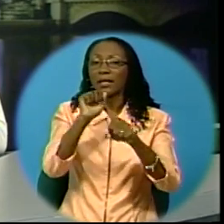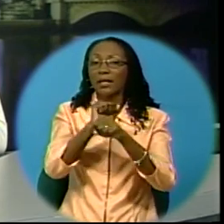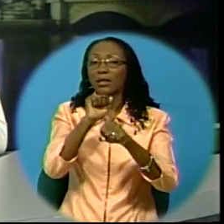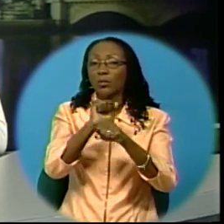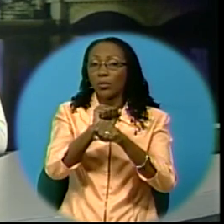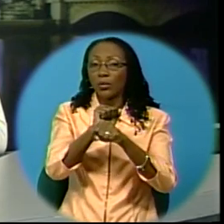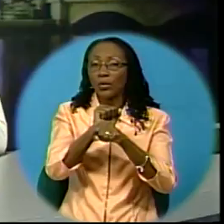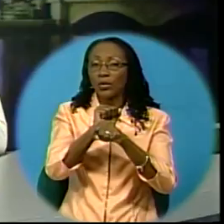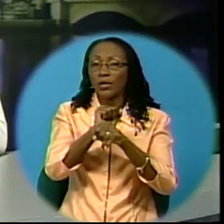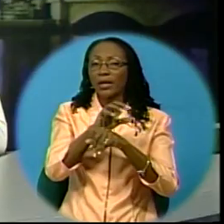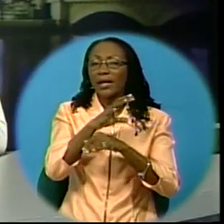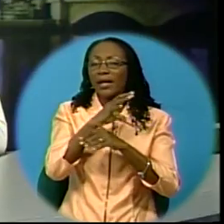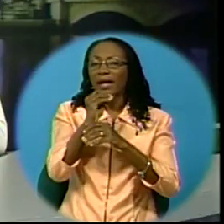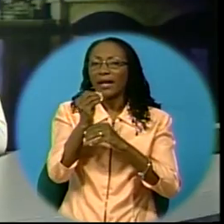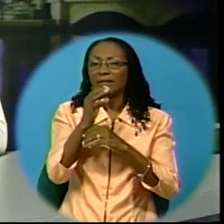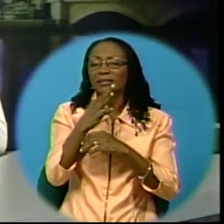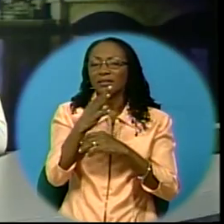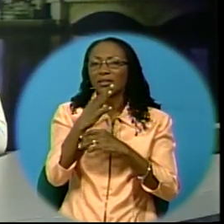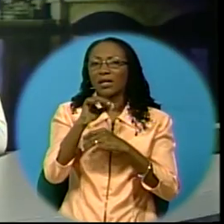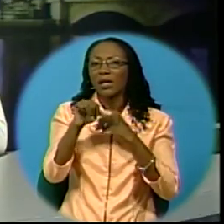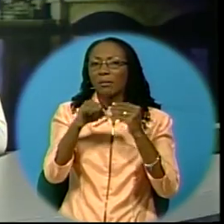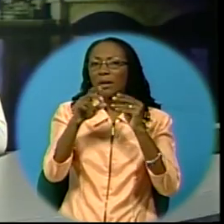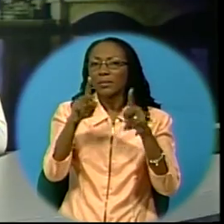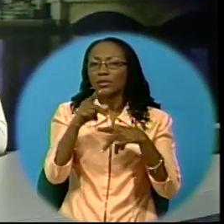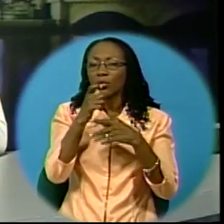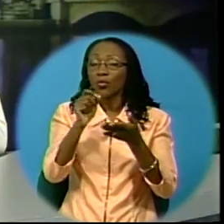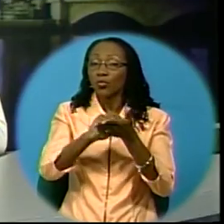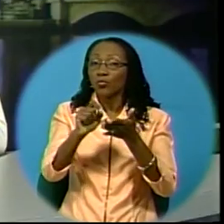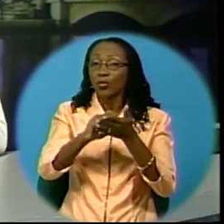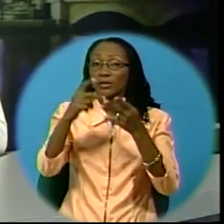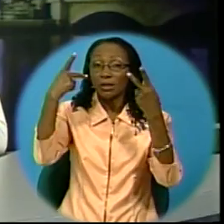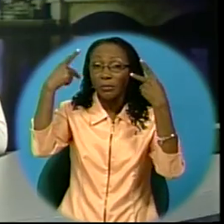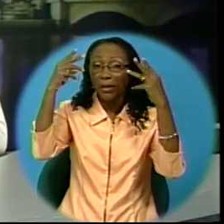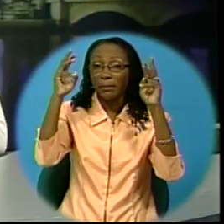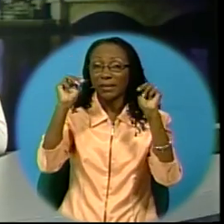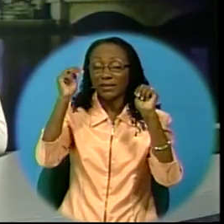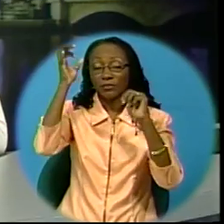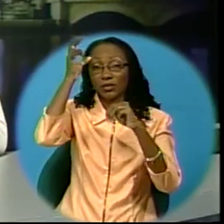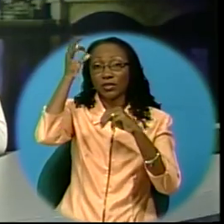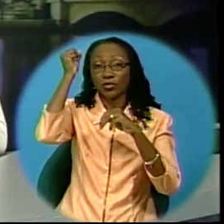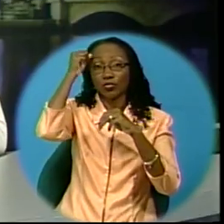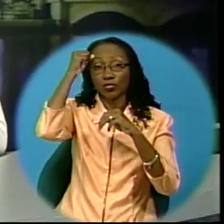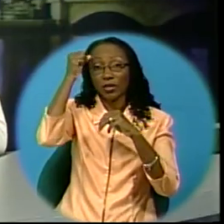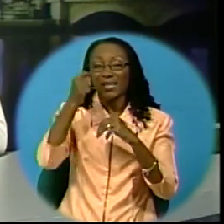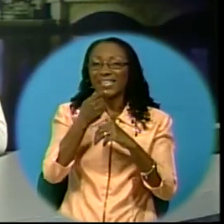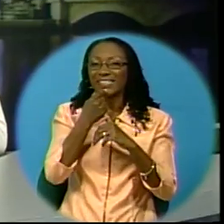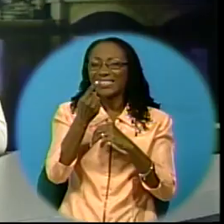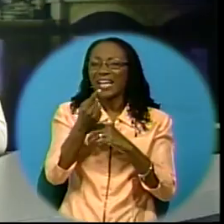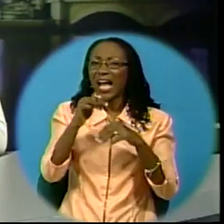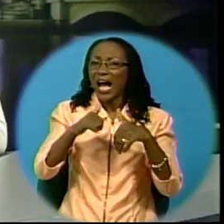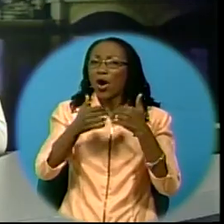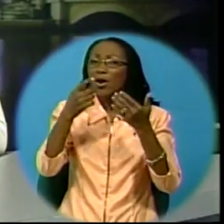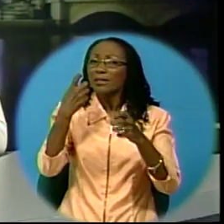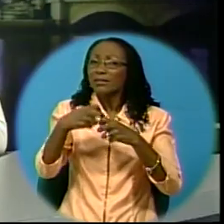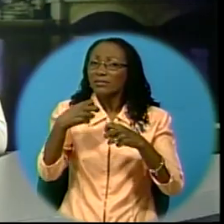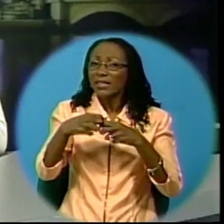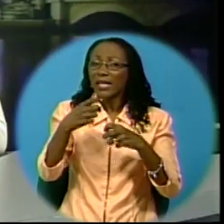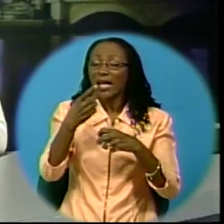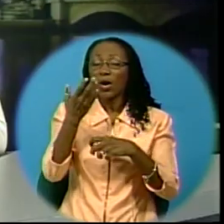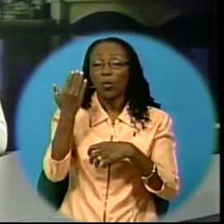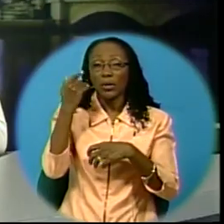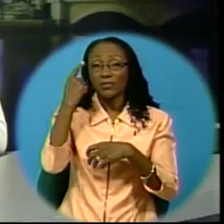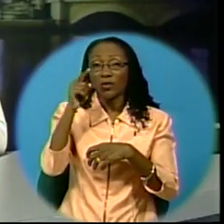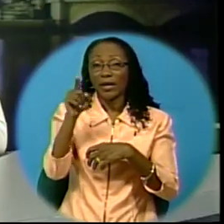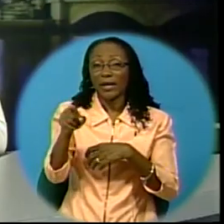inmate who wrote to Prime Minister Frundell Stewart detailing how difficult it was for him to secure a job. Mr. Brathwaite wants the